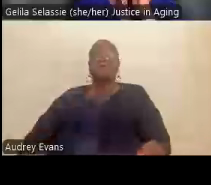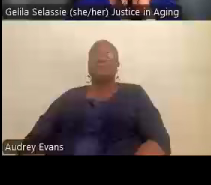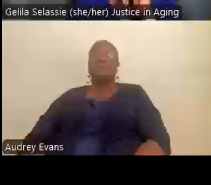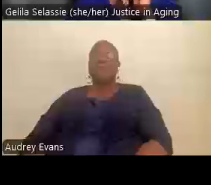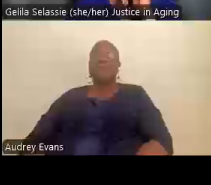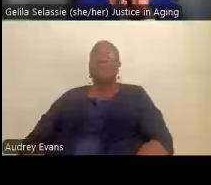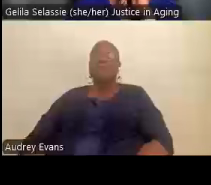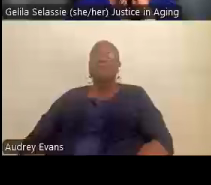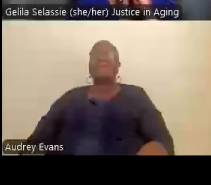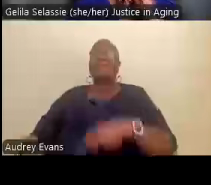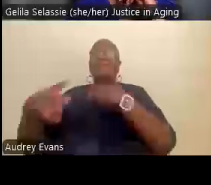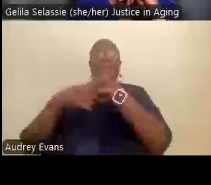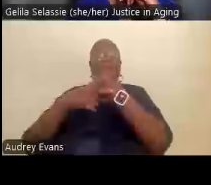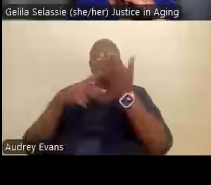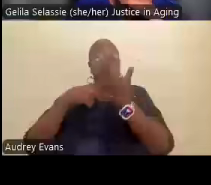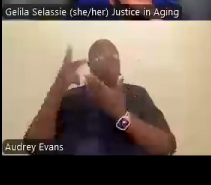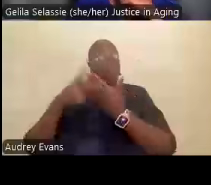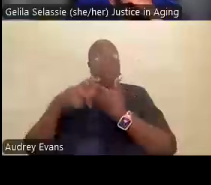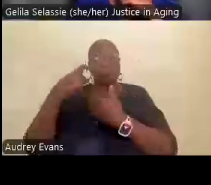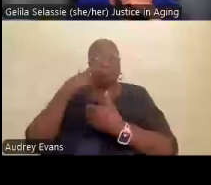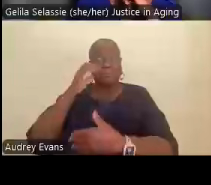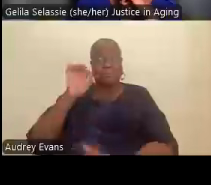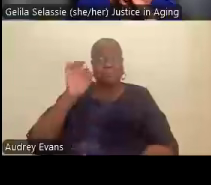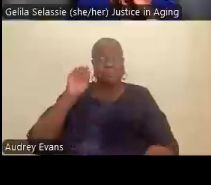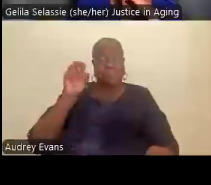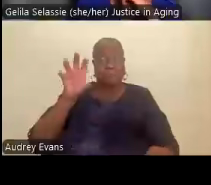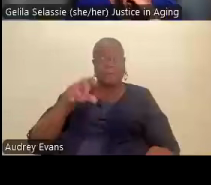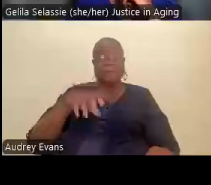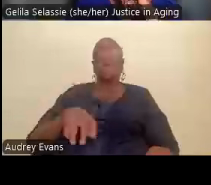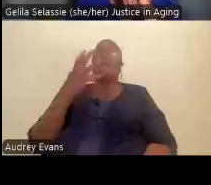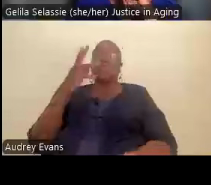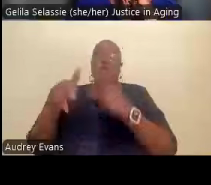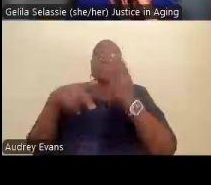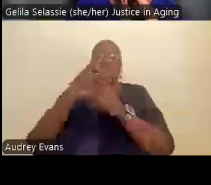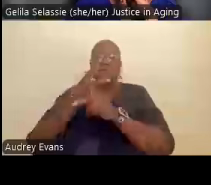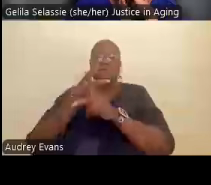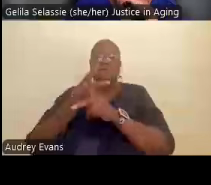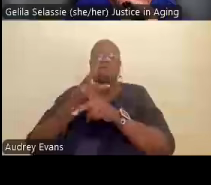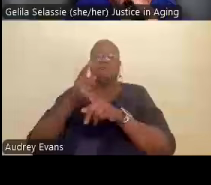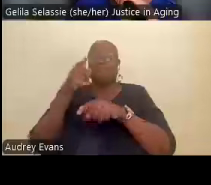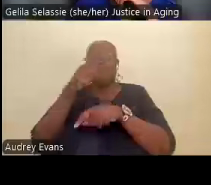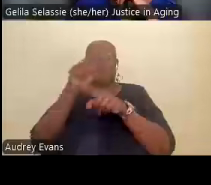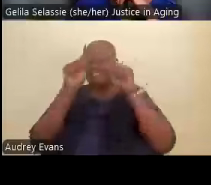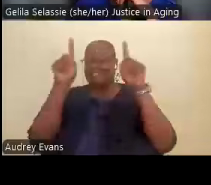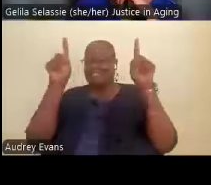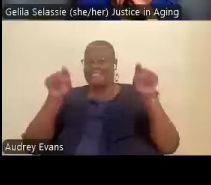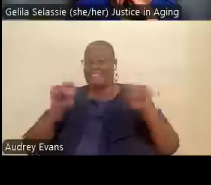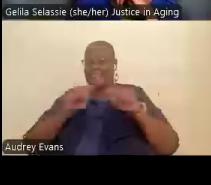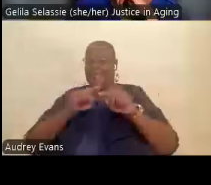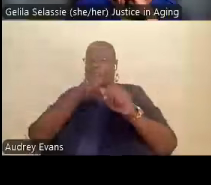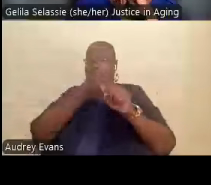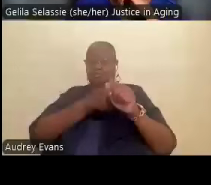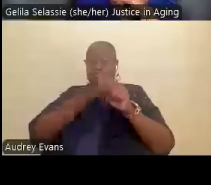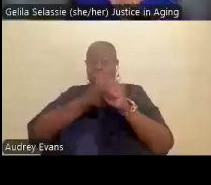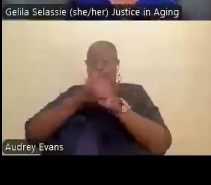So the Medicare Savings Program that we just mentioned, there are 4 types. They're on this slide. Each type